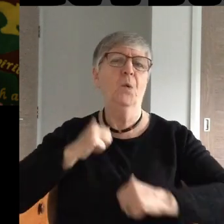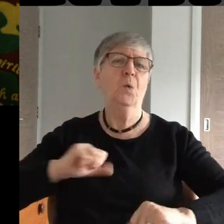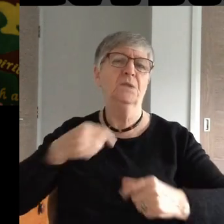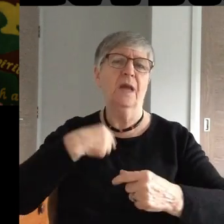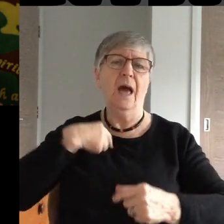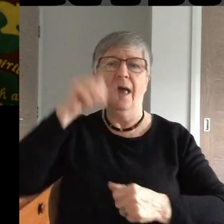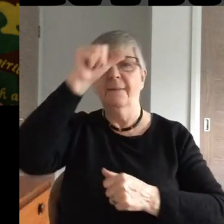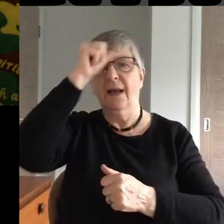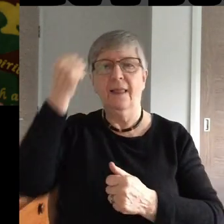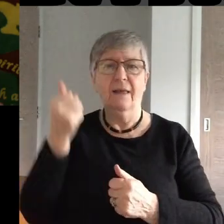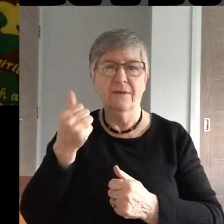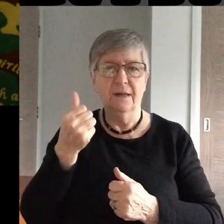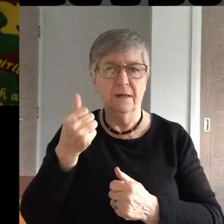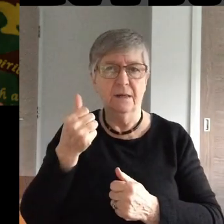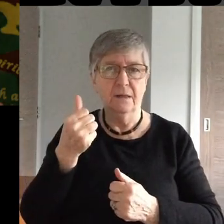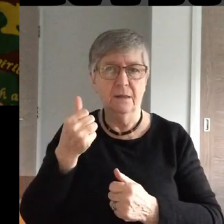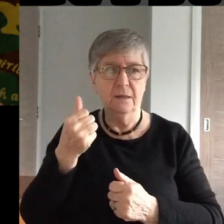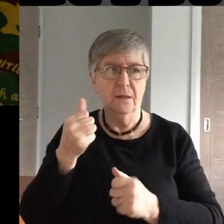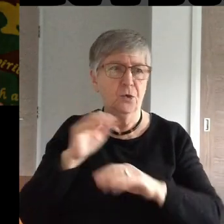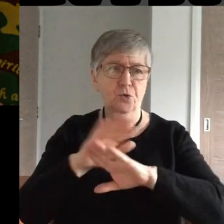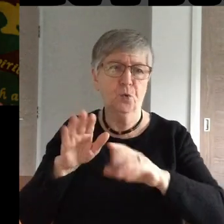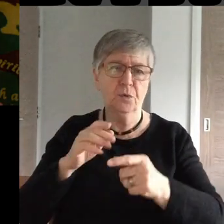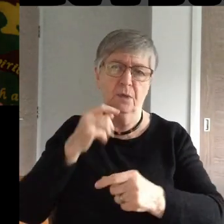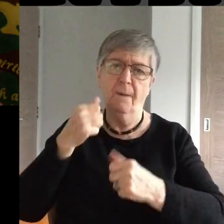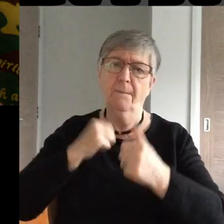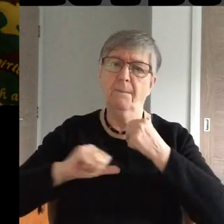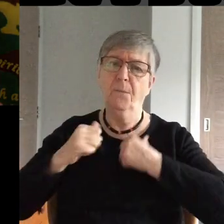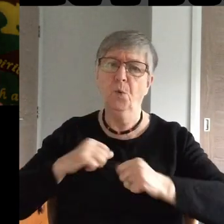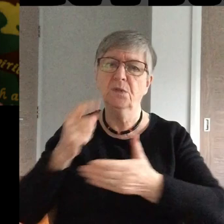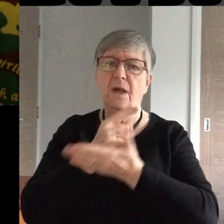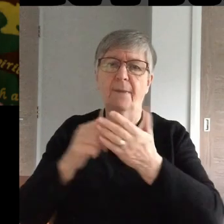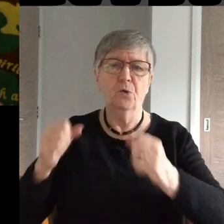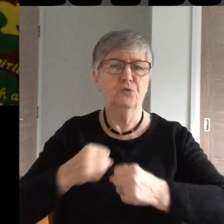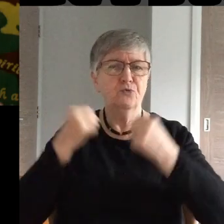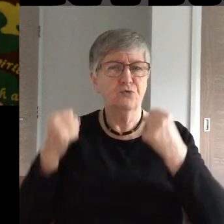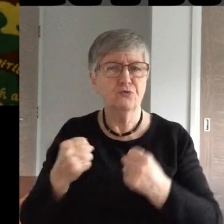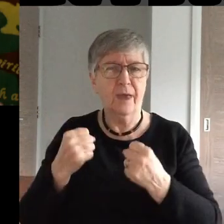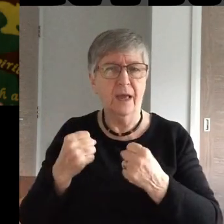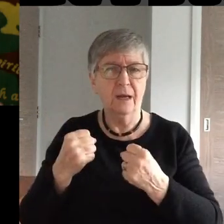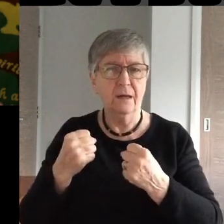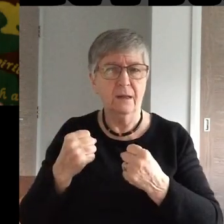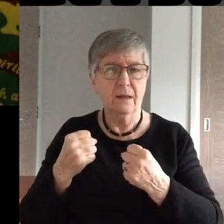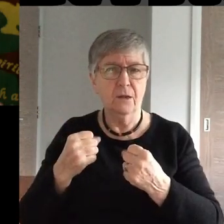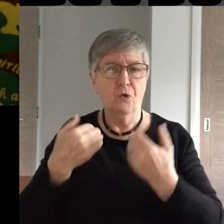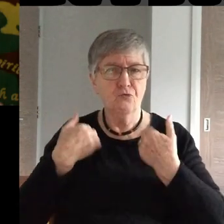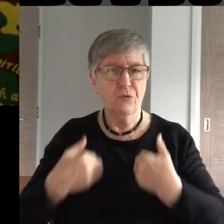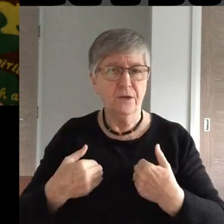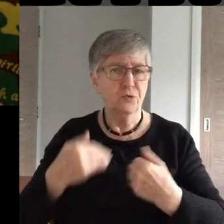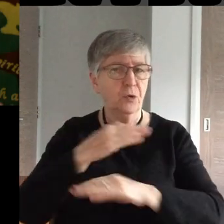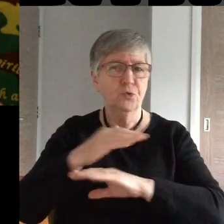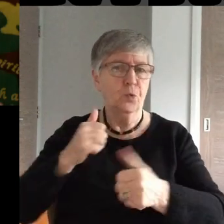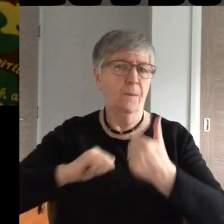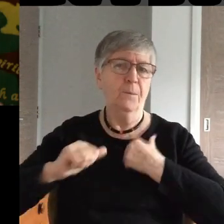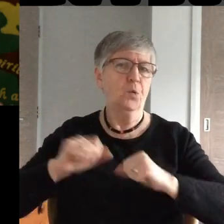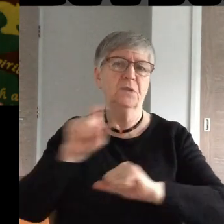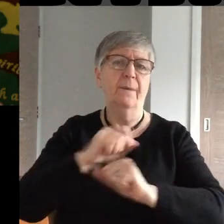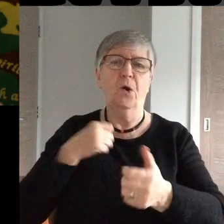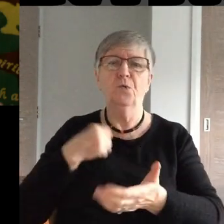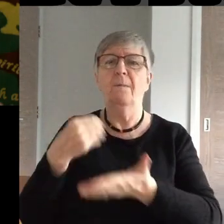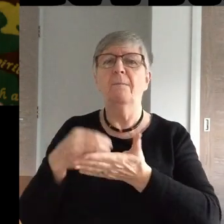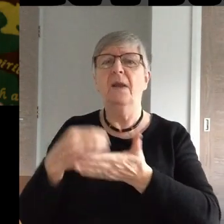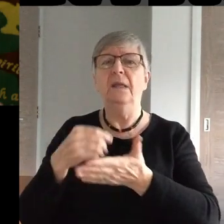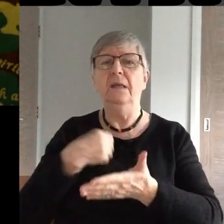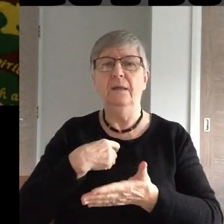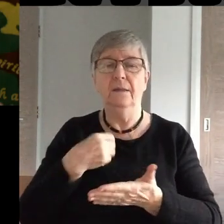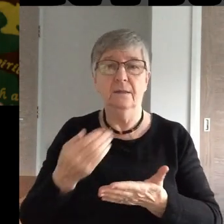the one who is mighty boast of their strength. Let not the rich boast of their wealth."